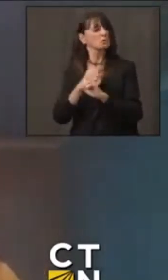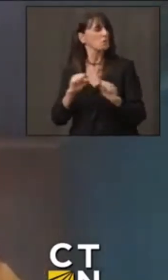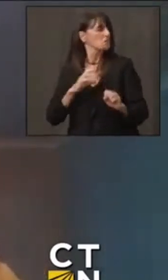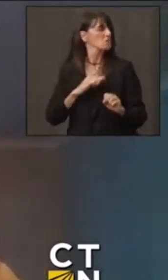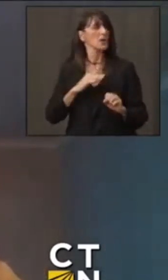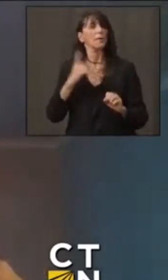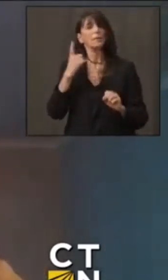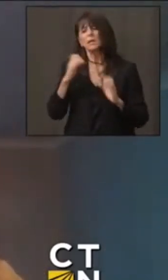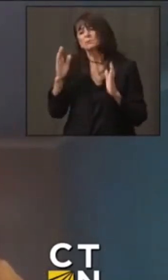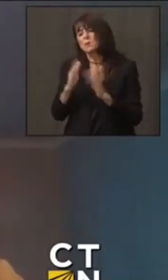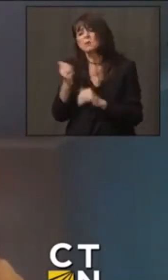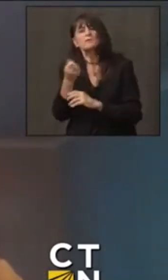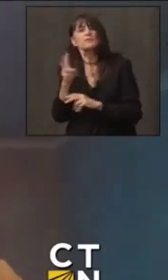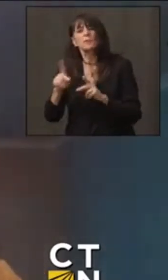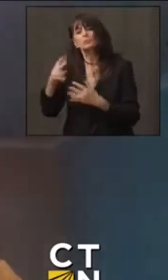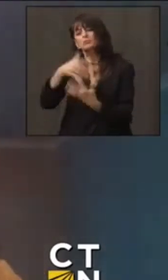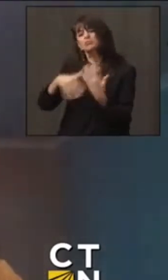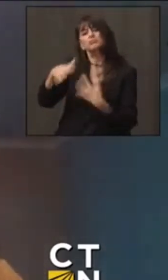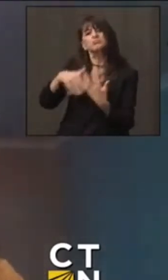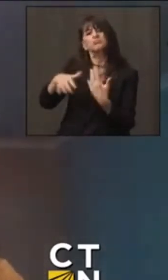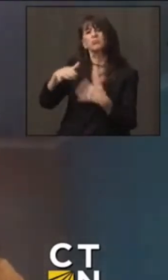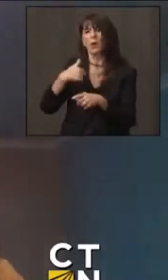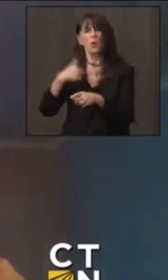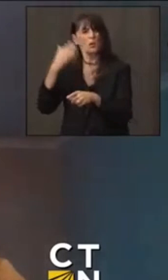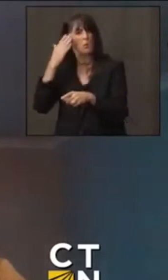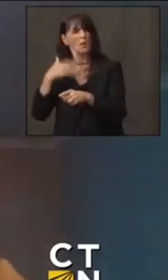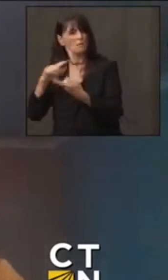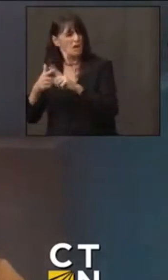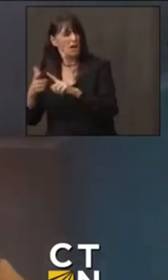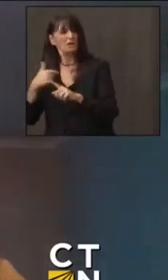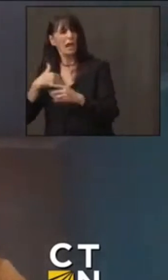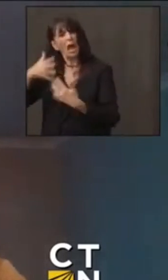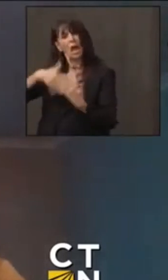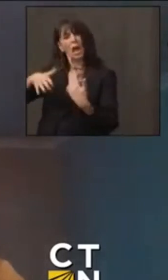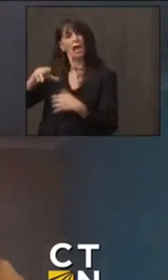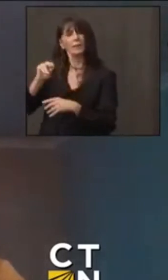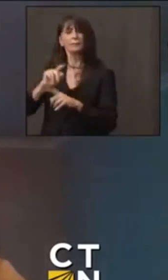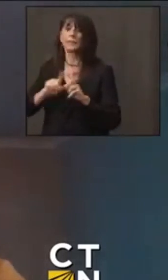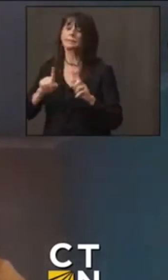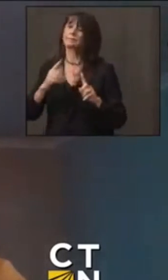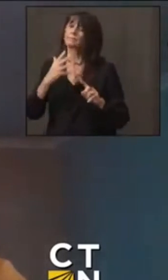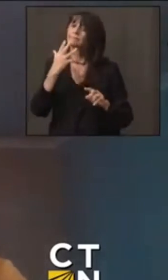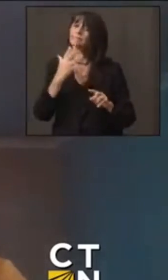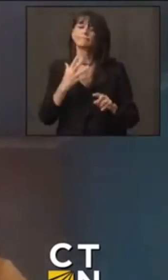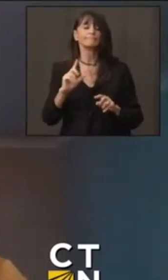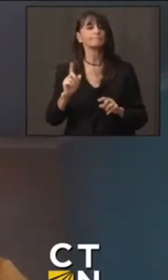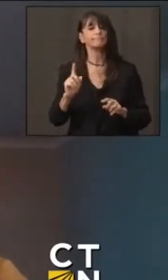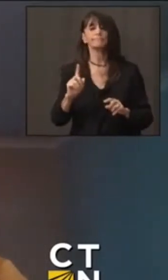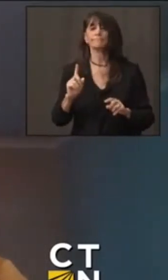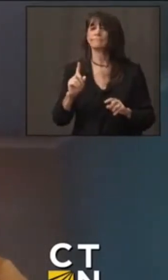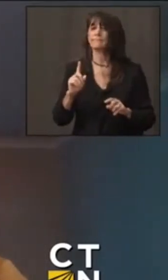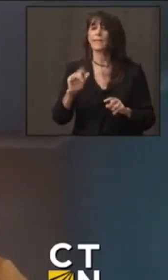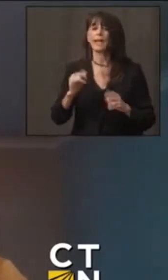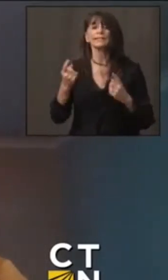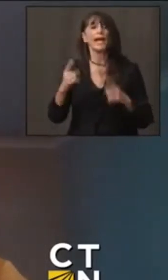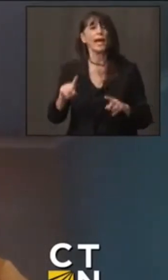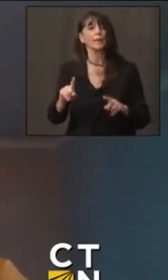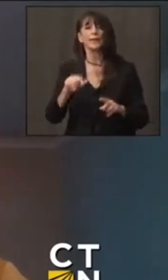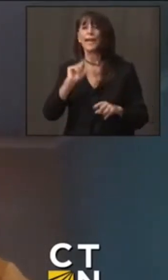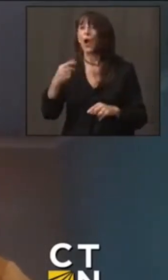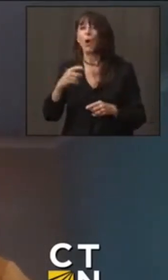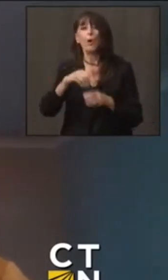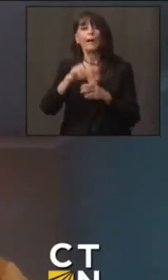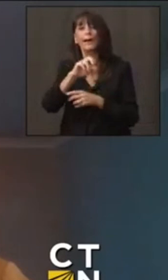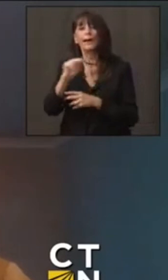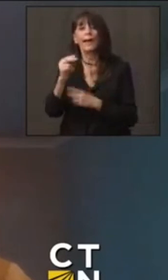they're small and they're with people that they know. And unfortunately, that is across the country, as Dr. Birx